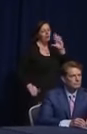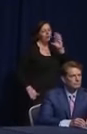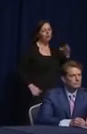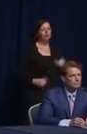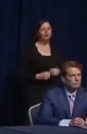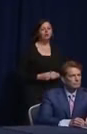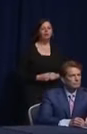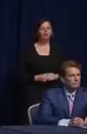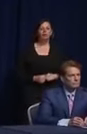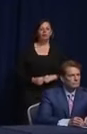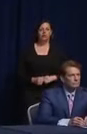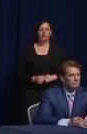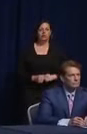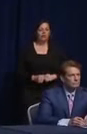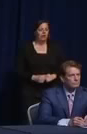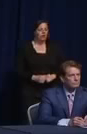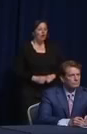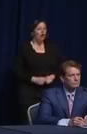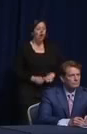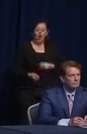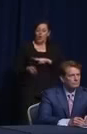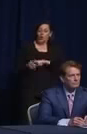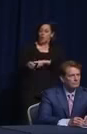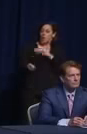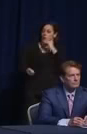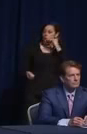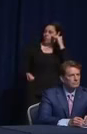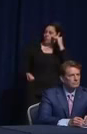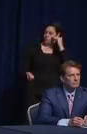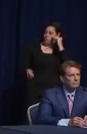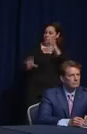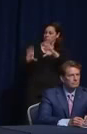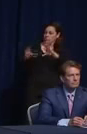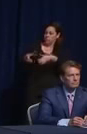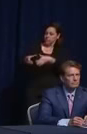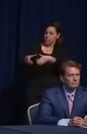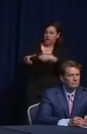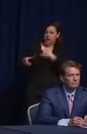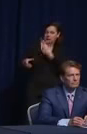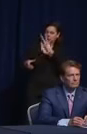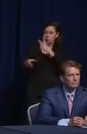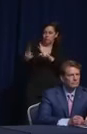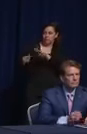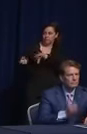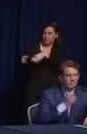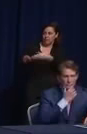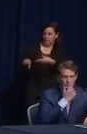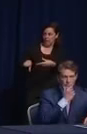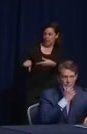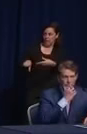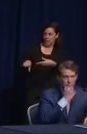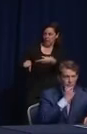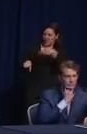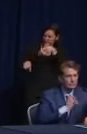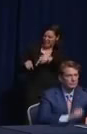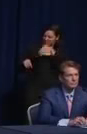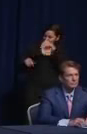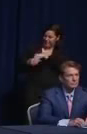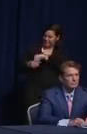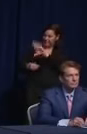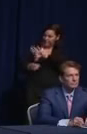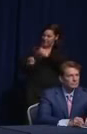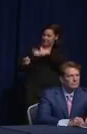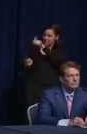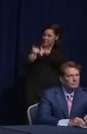please. Commissioner, as far as the nursing homes are concerned, with 2 deaths, are there any other cases in that nursing home that you know